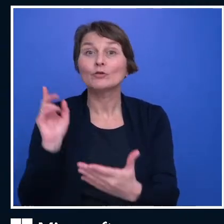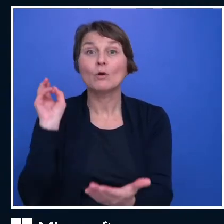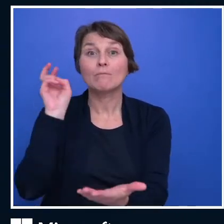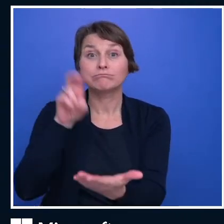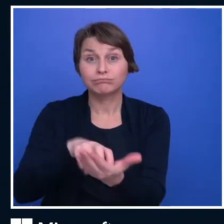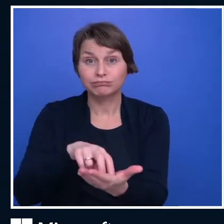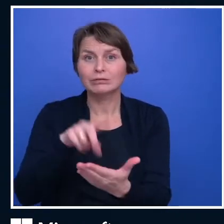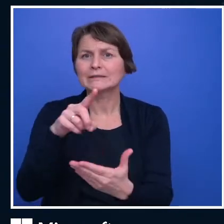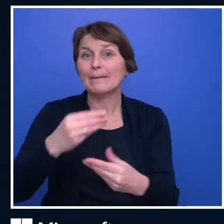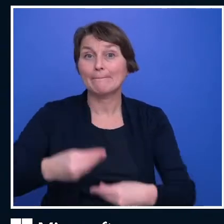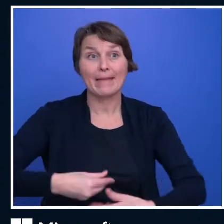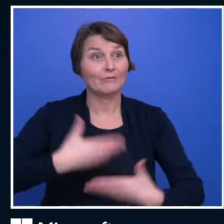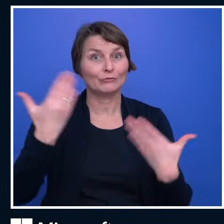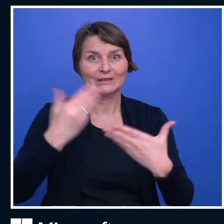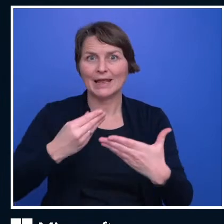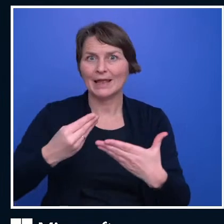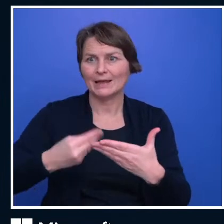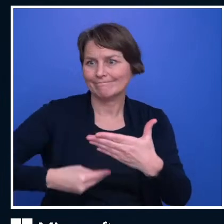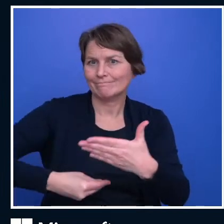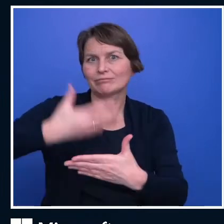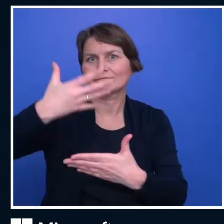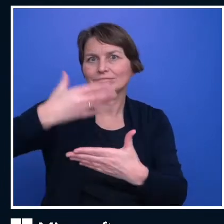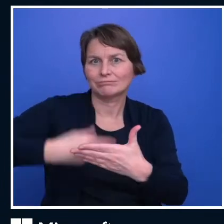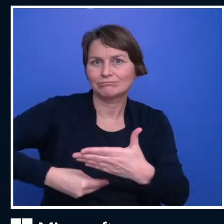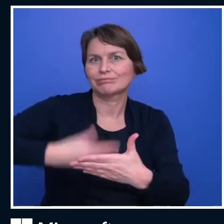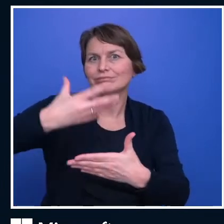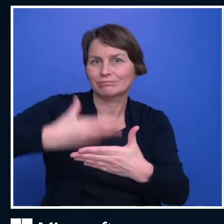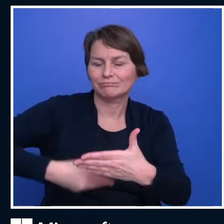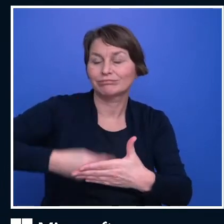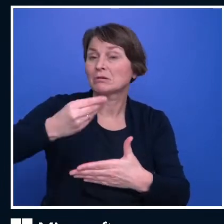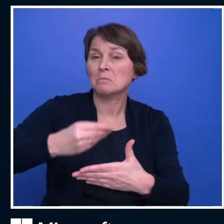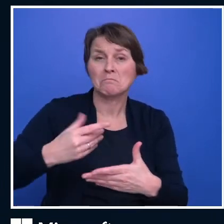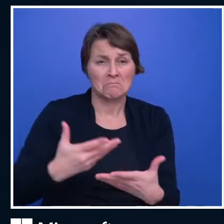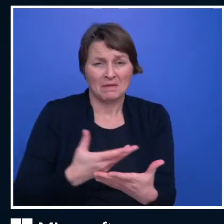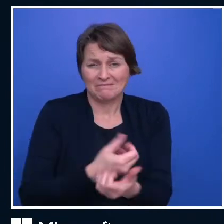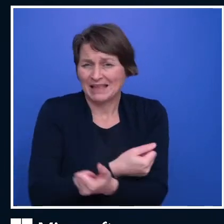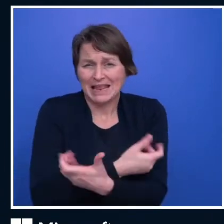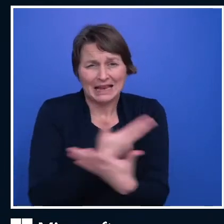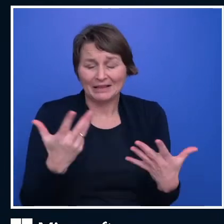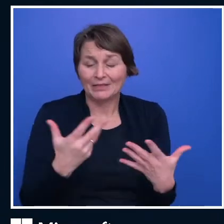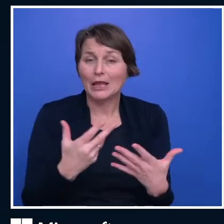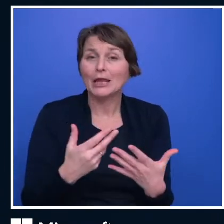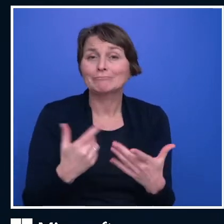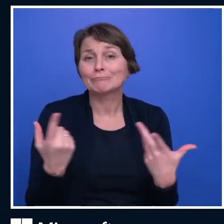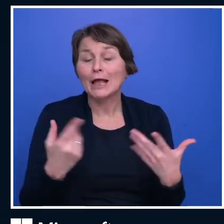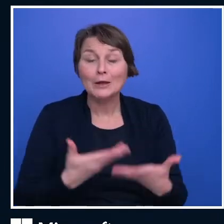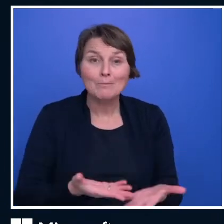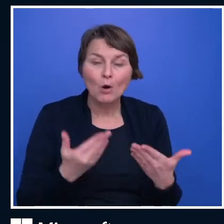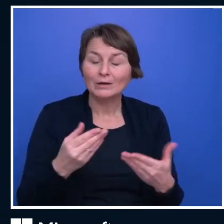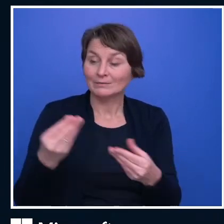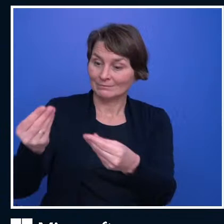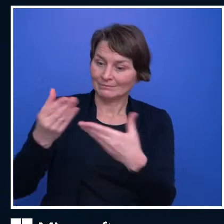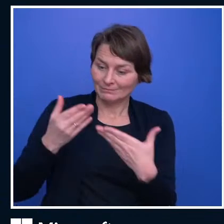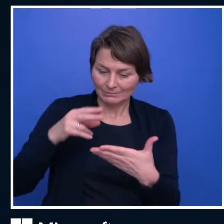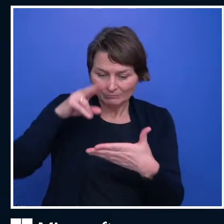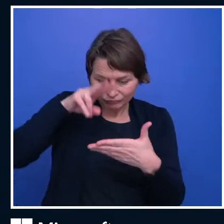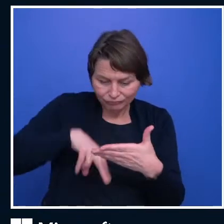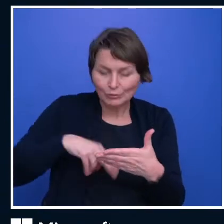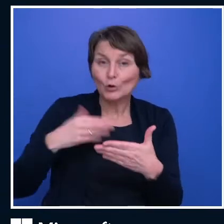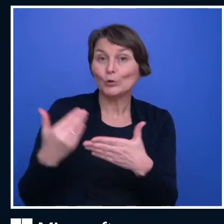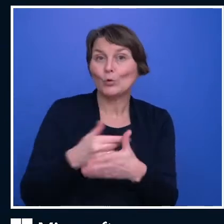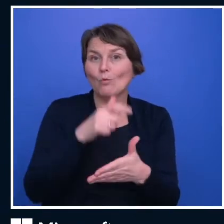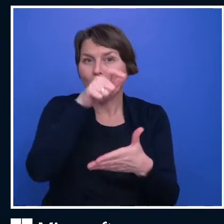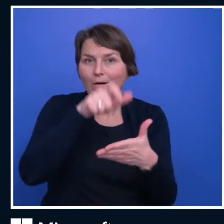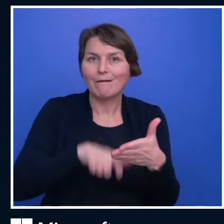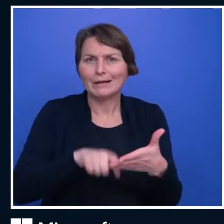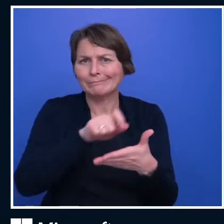there's something new. So just take out like 2 minutes a day or probably 10 minutes a day at max in the morning and just read some new article that they